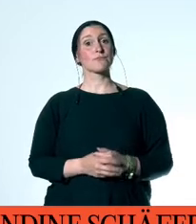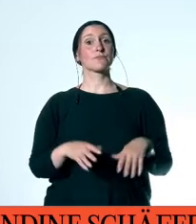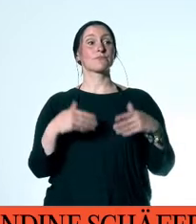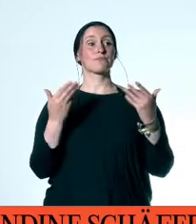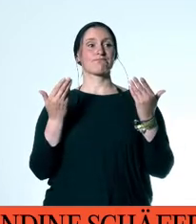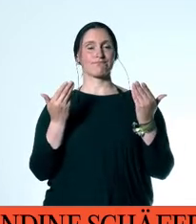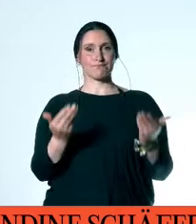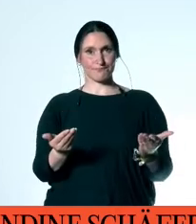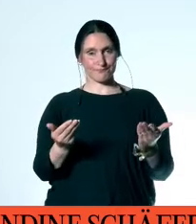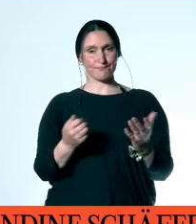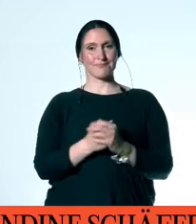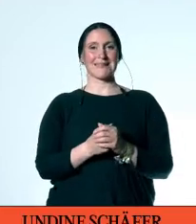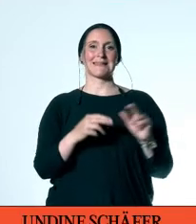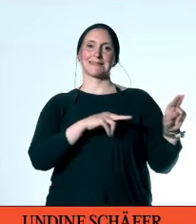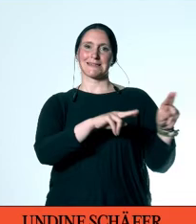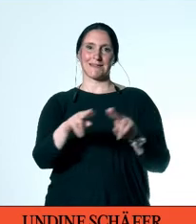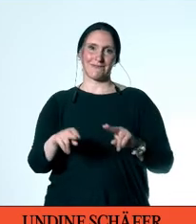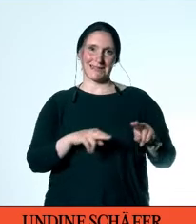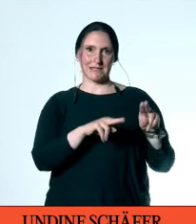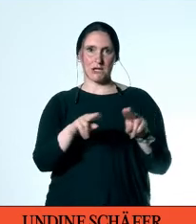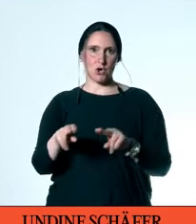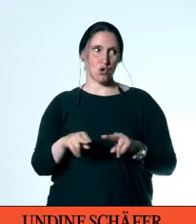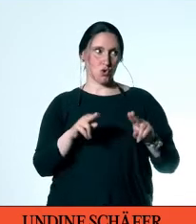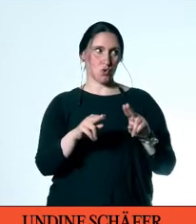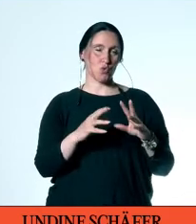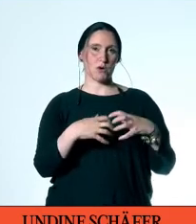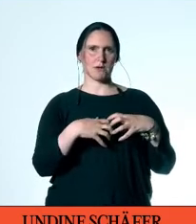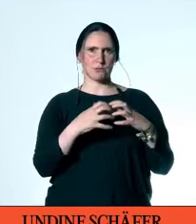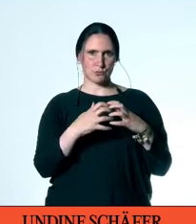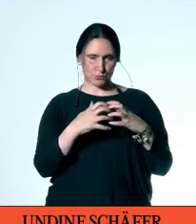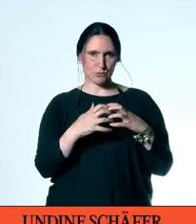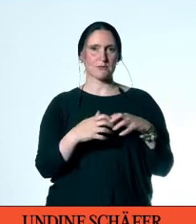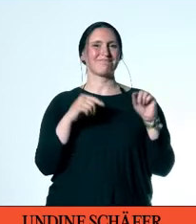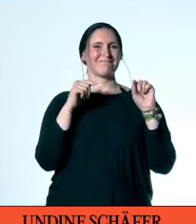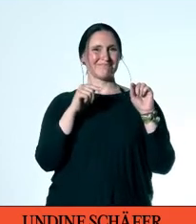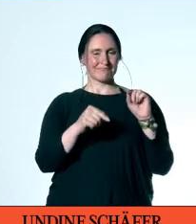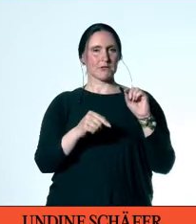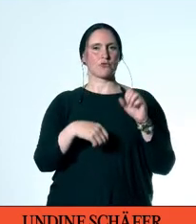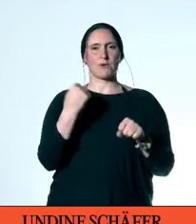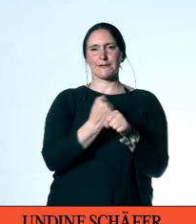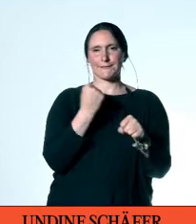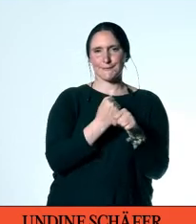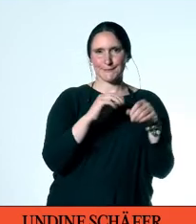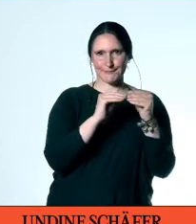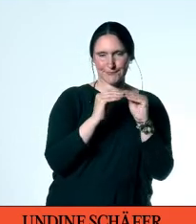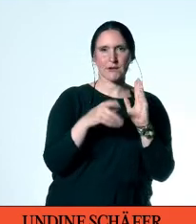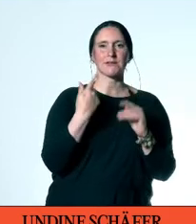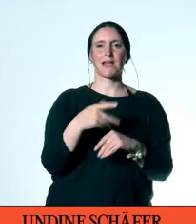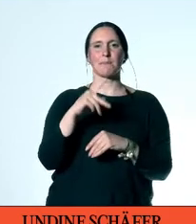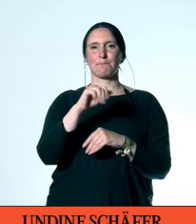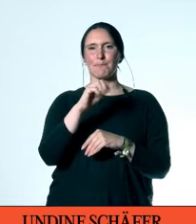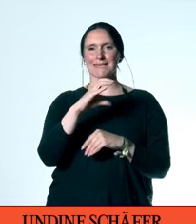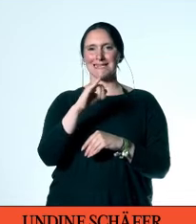Wir singen, wenn jemand stirbt. Years ago in Bahia Solano on the Pacific coast.